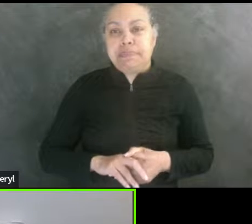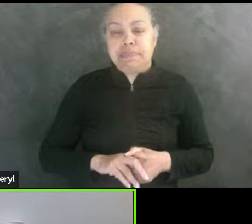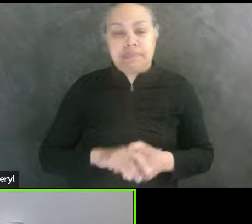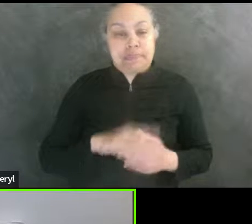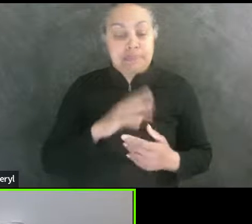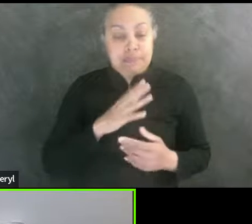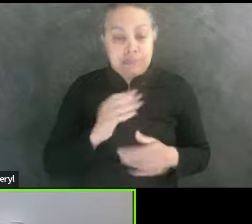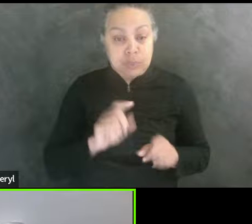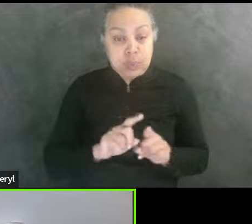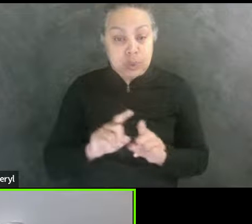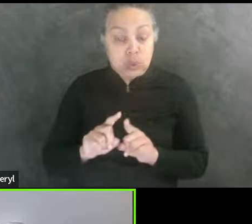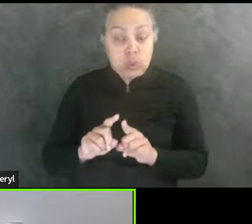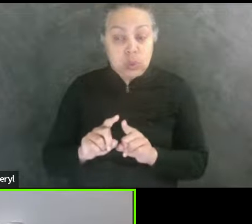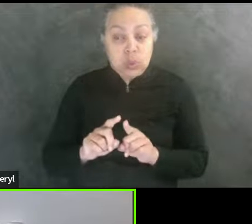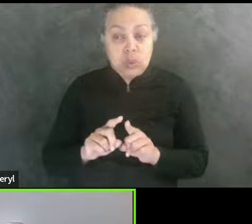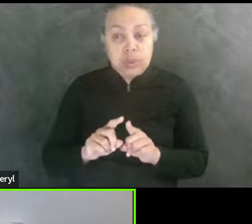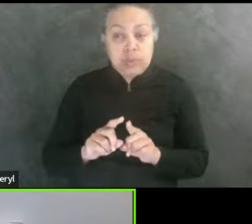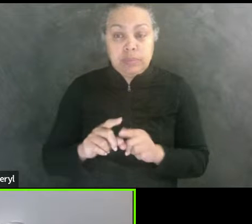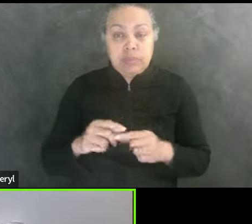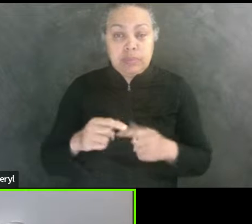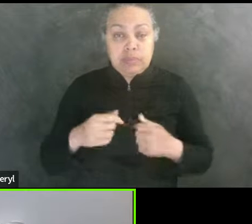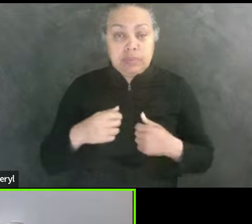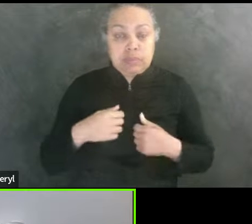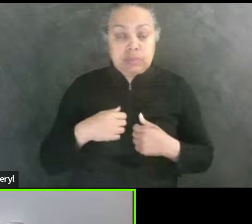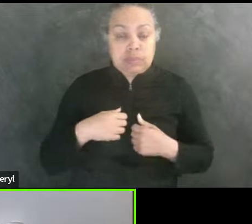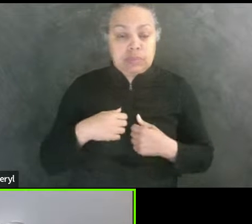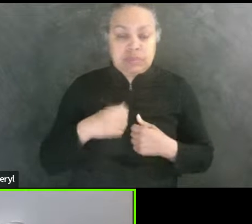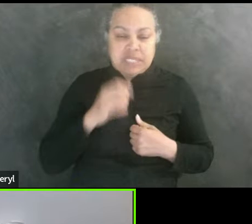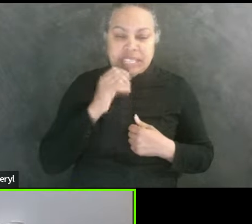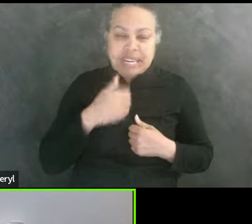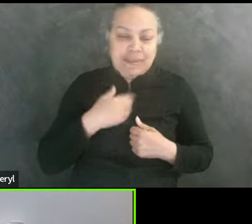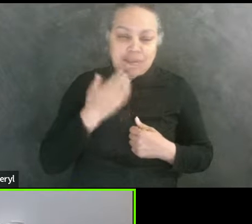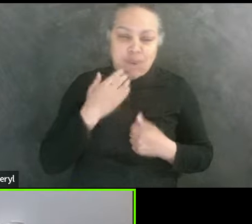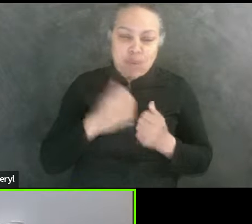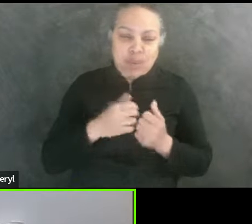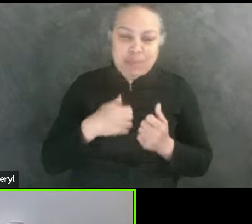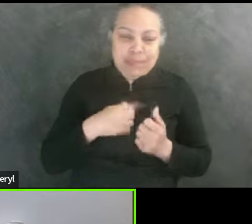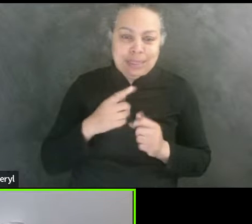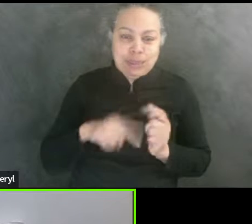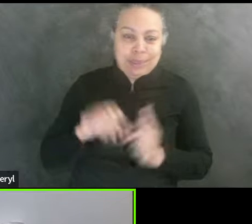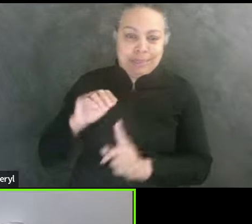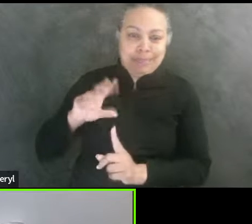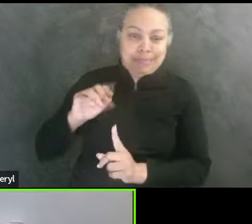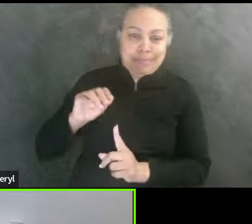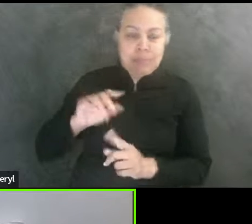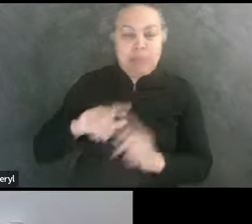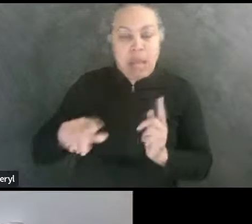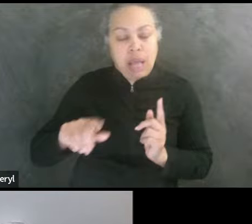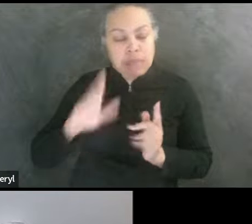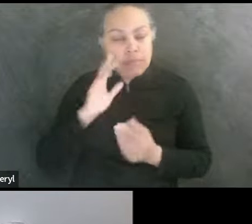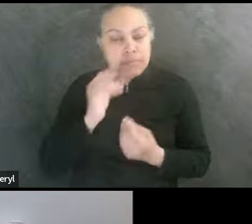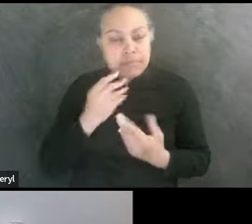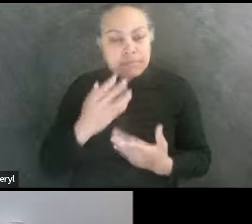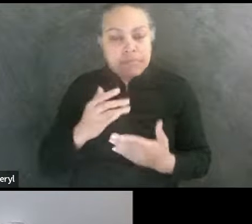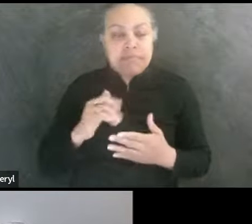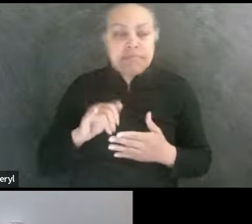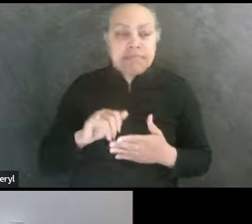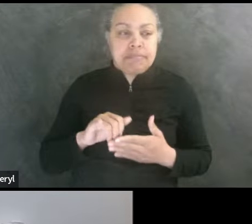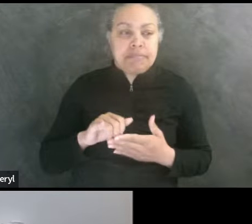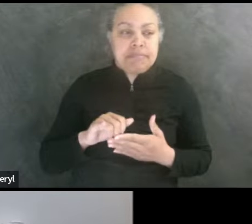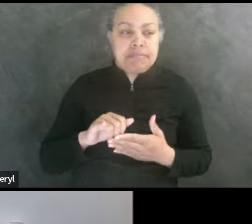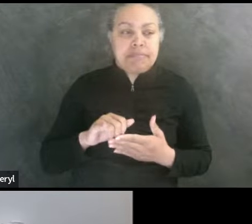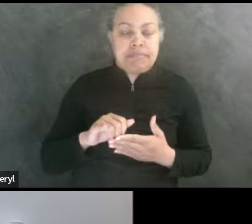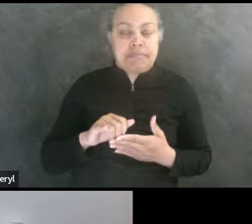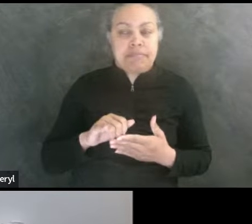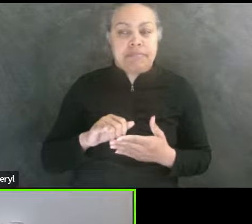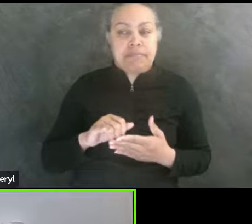Also, I forgot, I didn't have my phone on me, so I couldn't take a photo. Just thought I'd mention this, Ms.